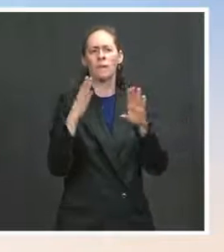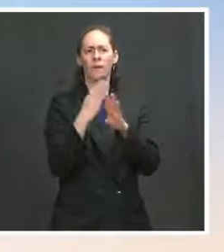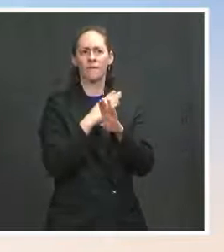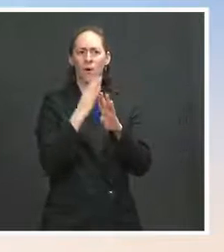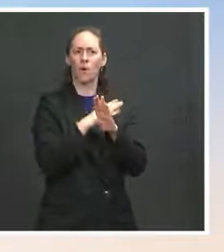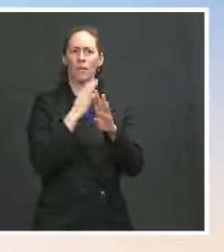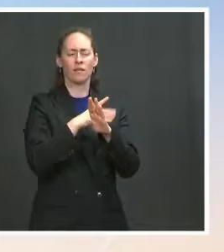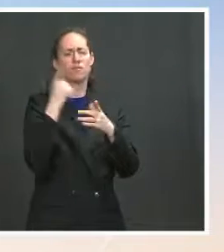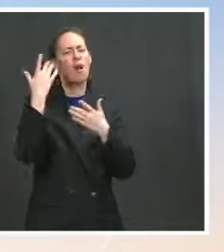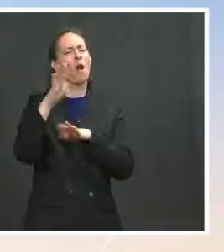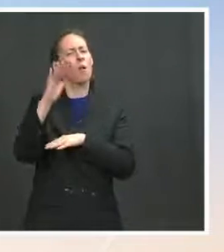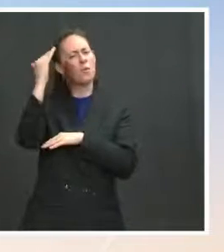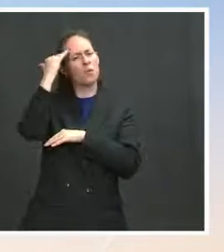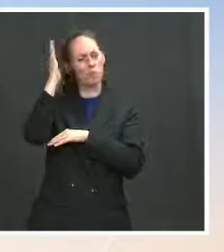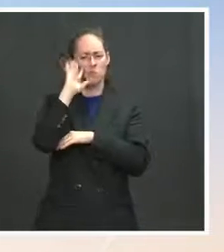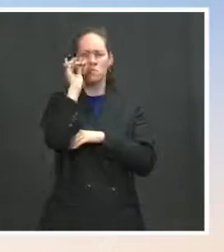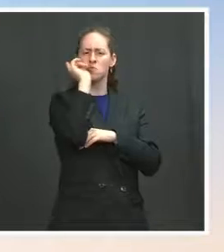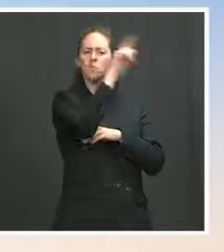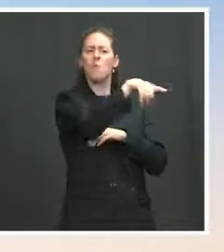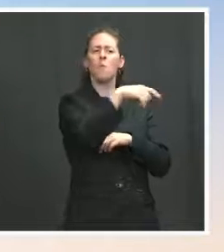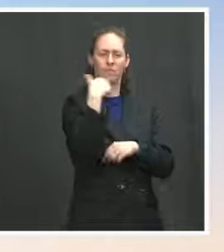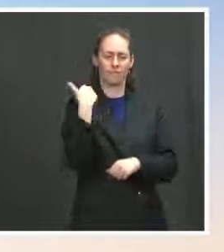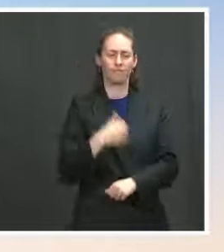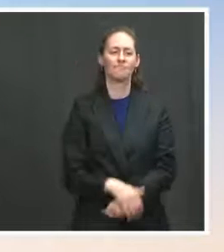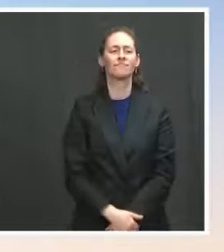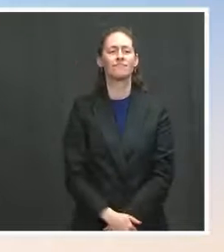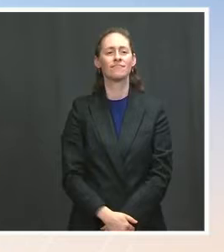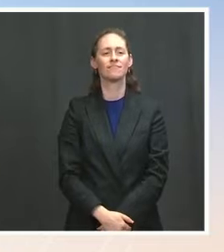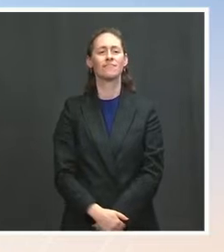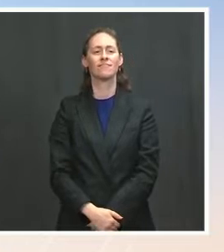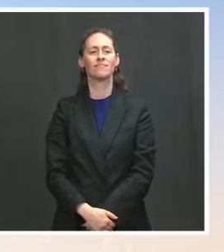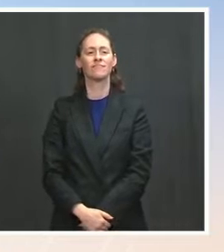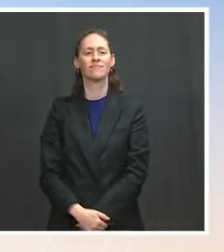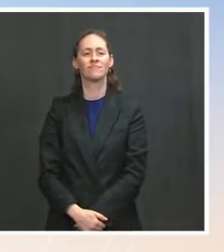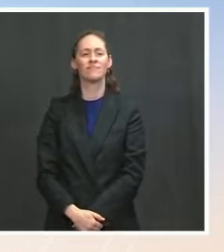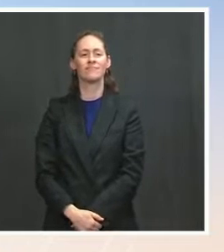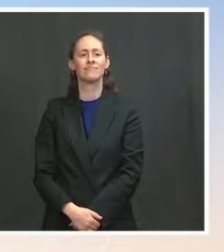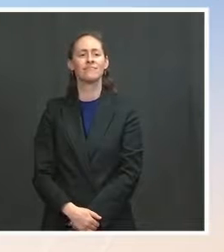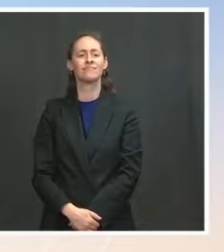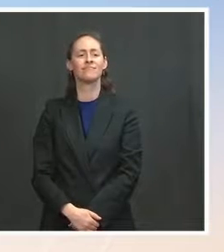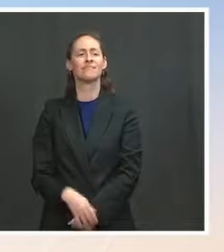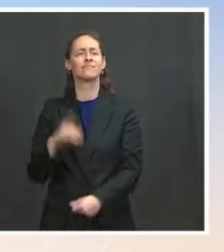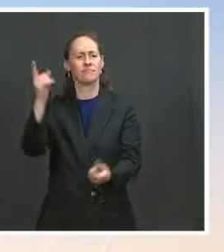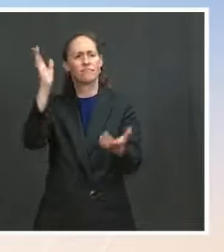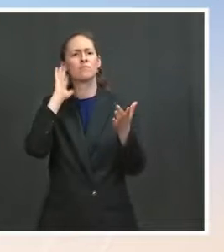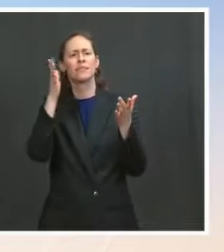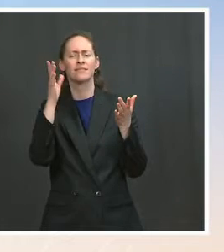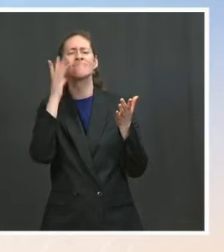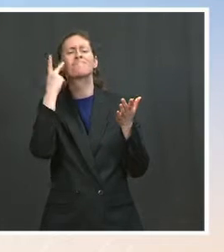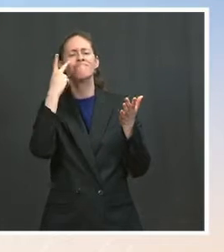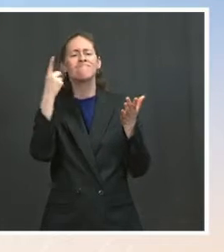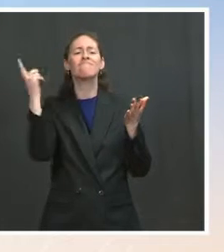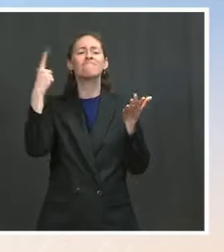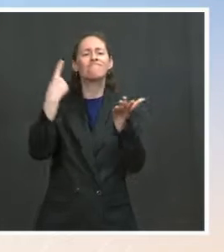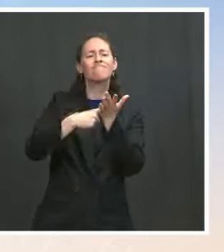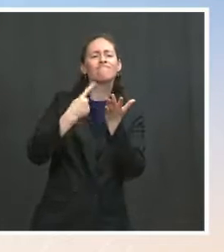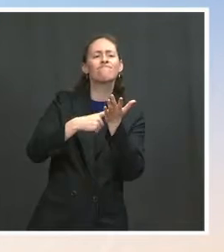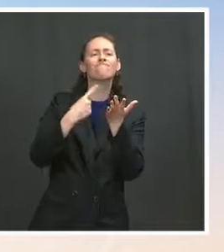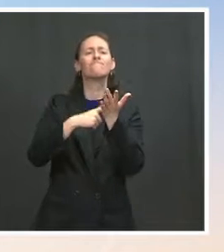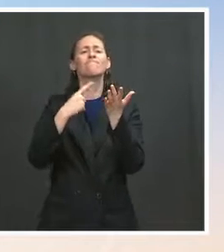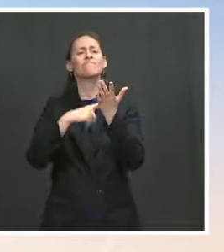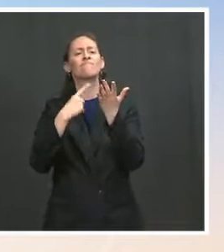I would certainly say thematically that what you'll see from the president and him talk about on this trip is his advocacy for democracy